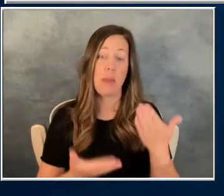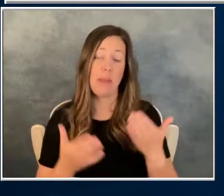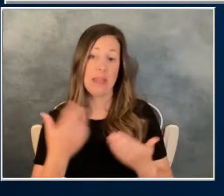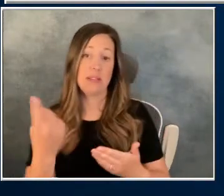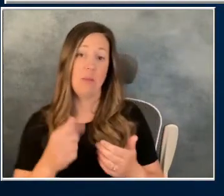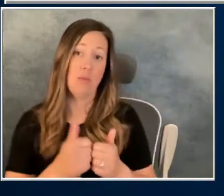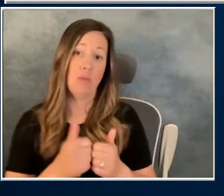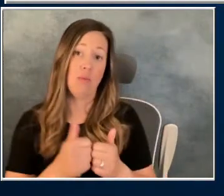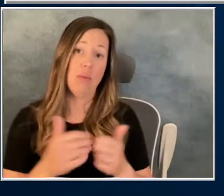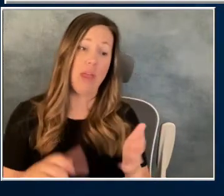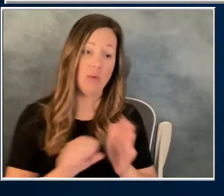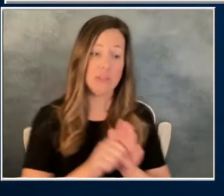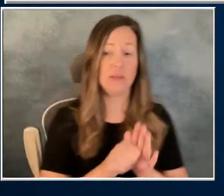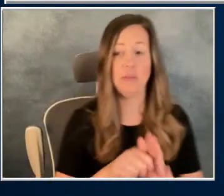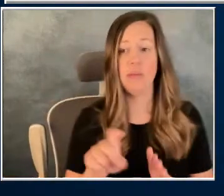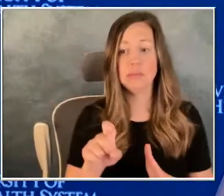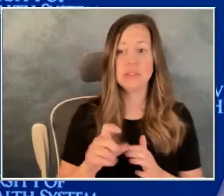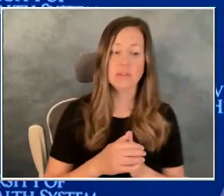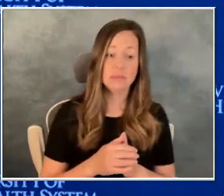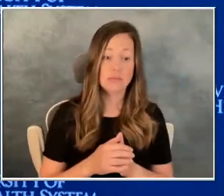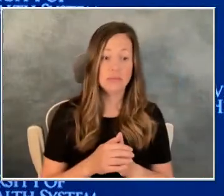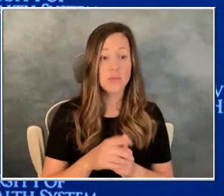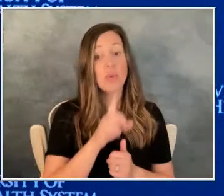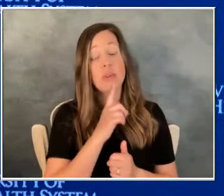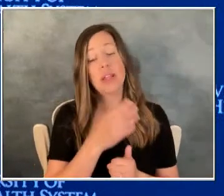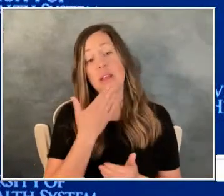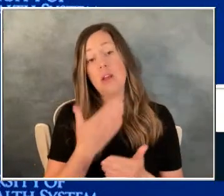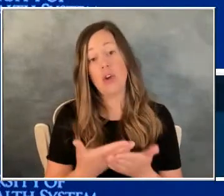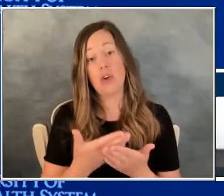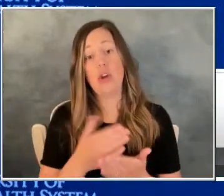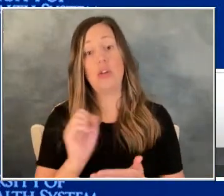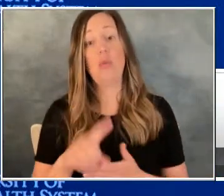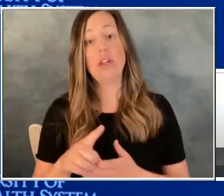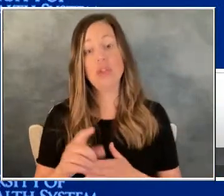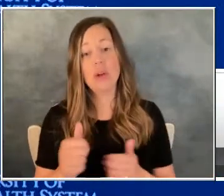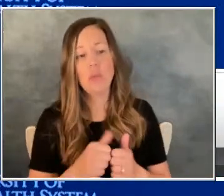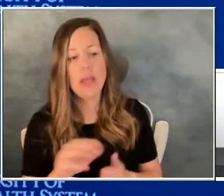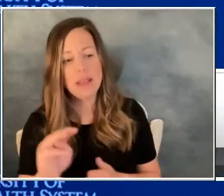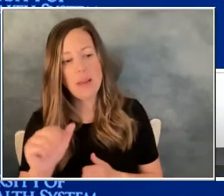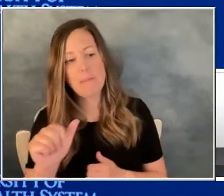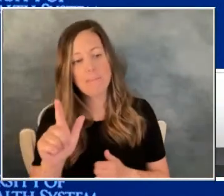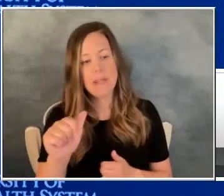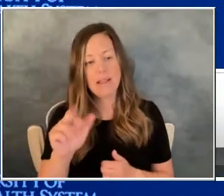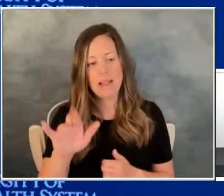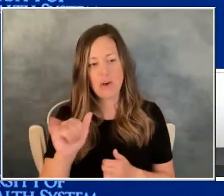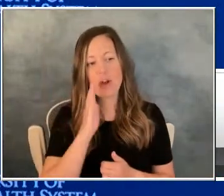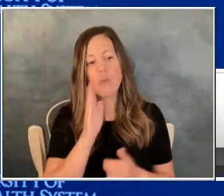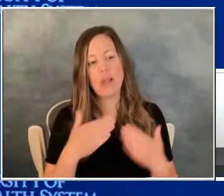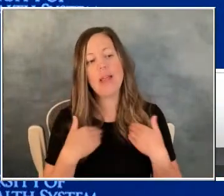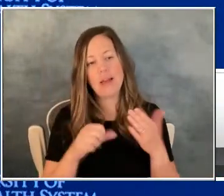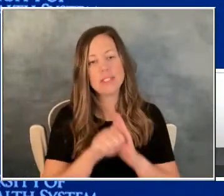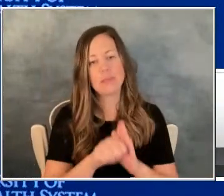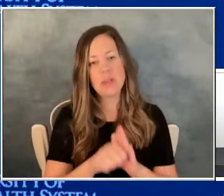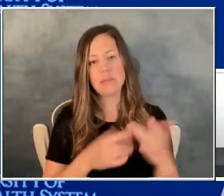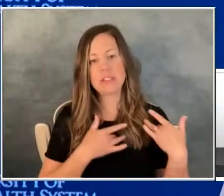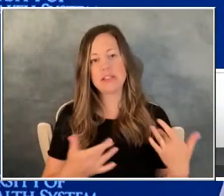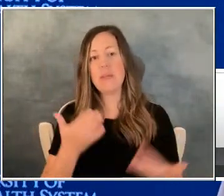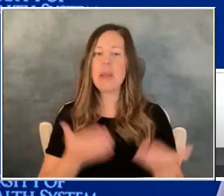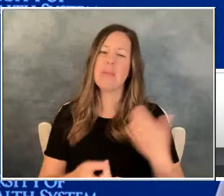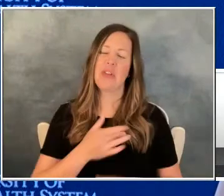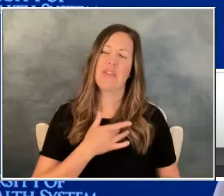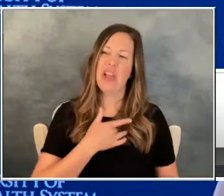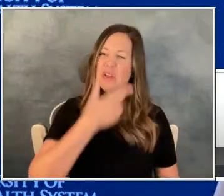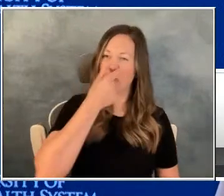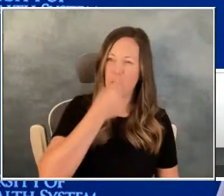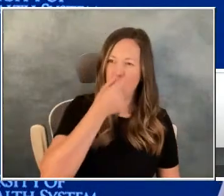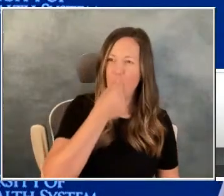cases? Generally, that's a very good question. Generally with malaria, you are going to have symptoms. You may initially feel like it might be a cold or some other